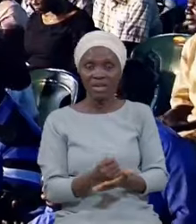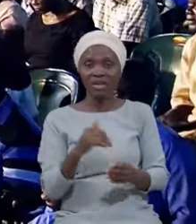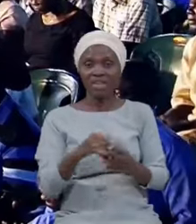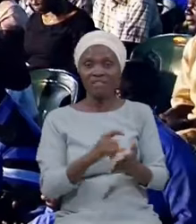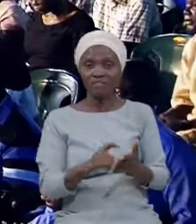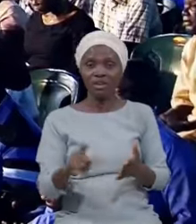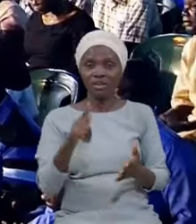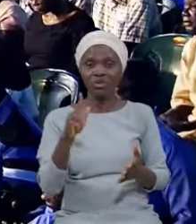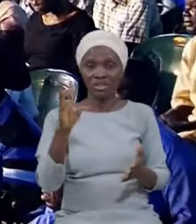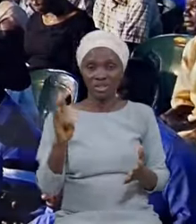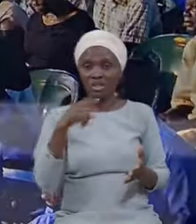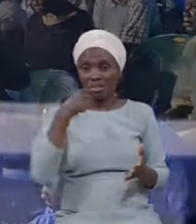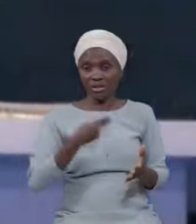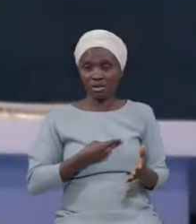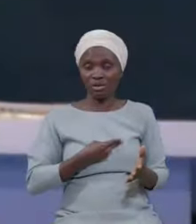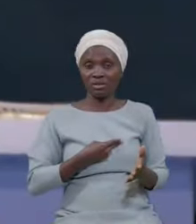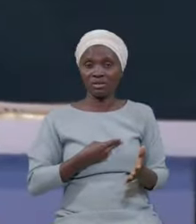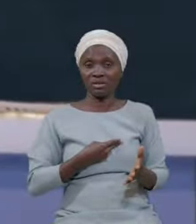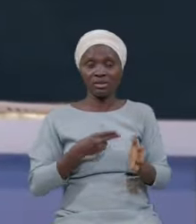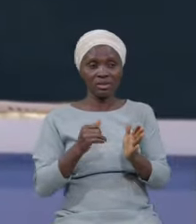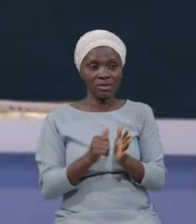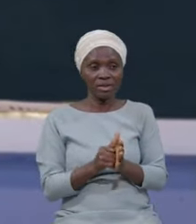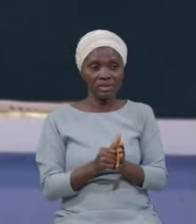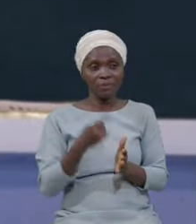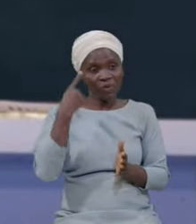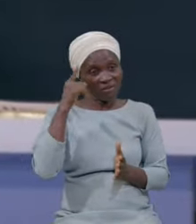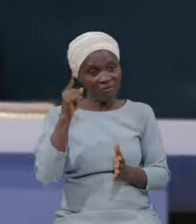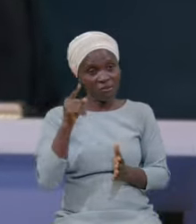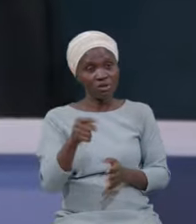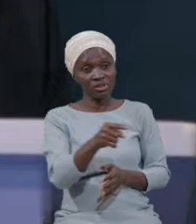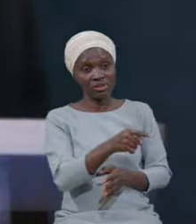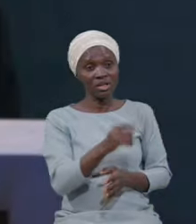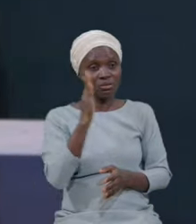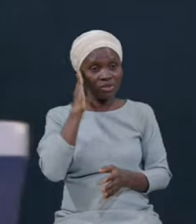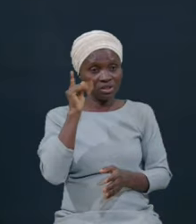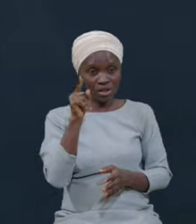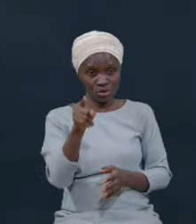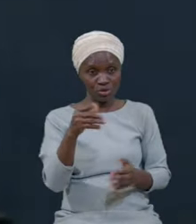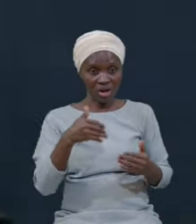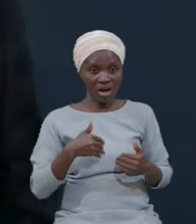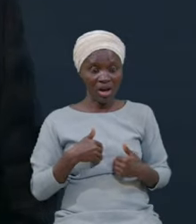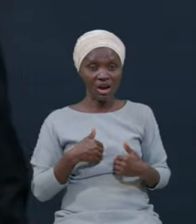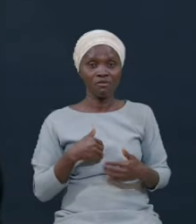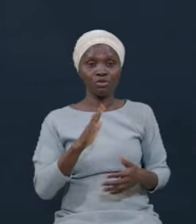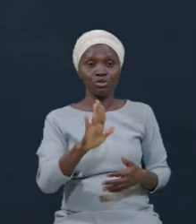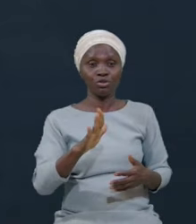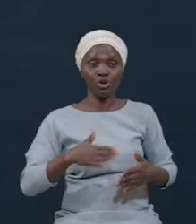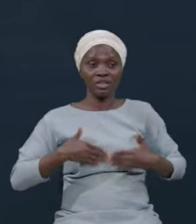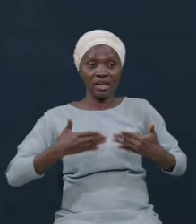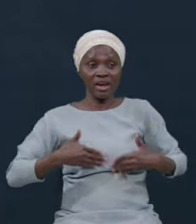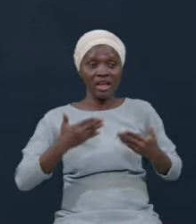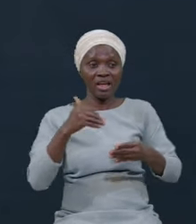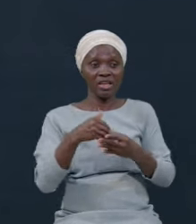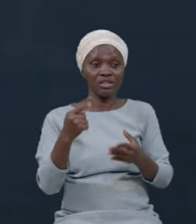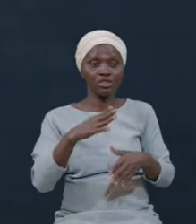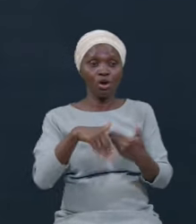for then thou shalt have that delight in the Almighty, and